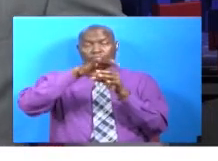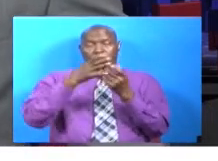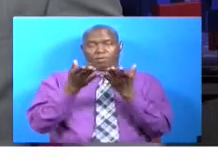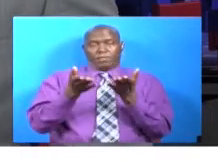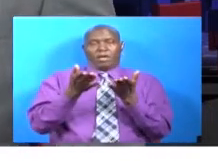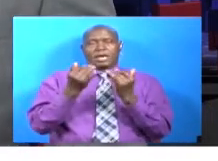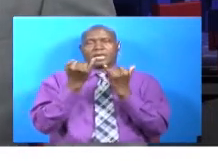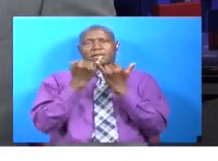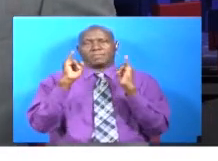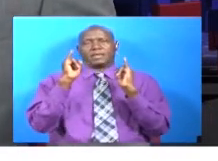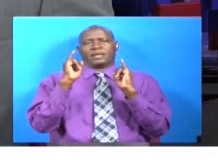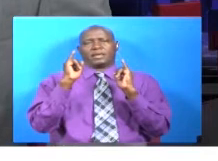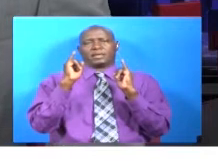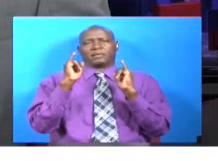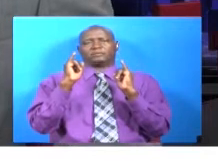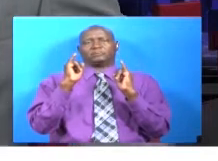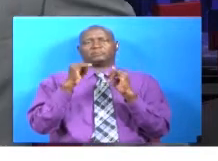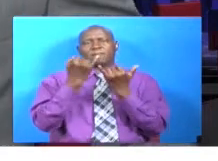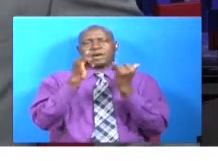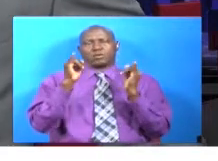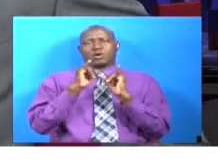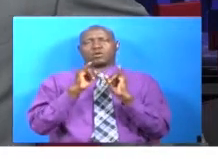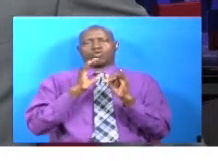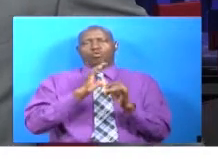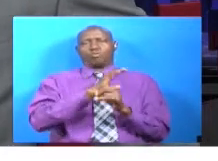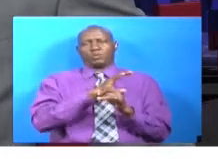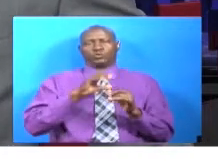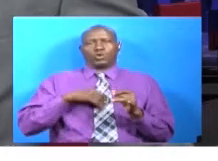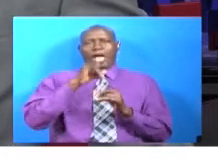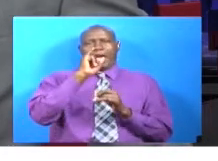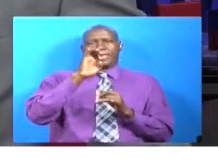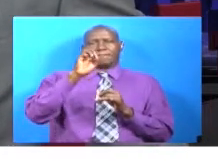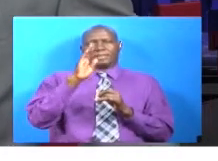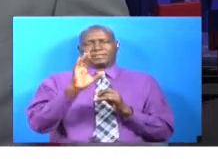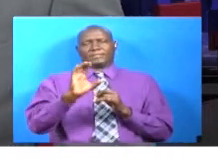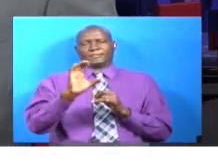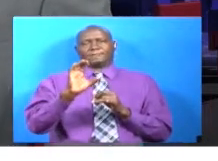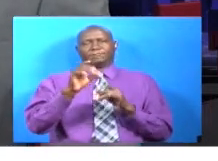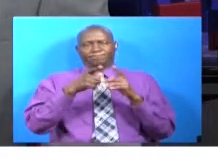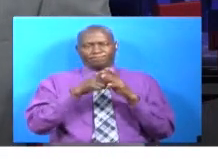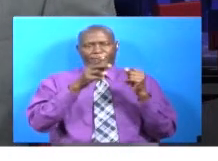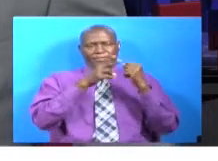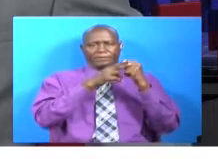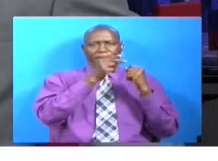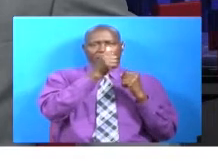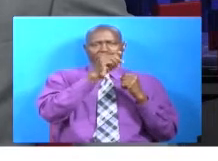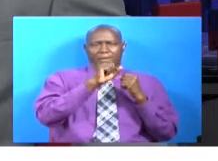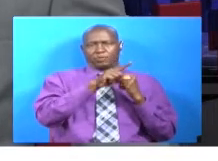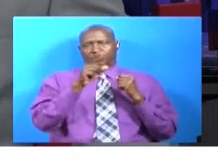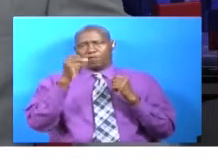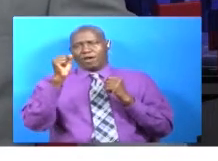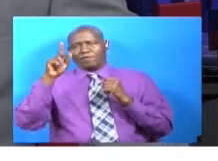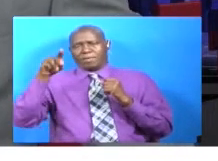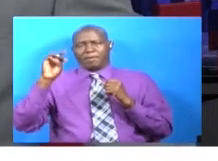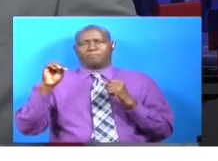conducted by the Independent Electoral and Boundaries Commission, IEBC, saw polling stations opened from 7 a.m. to 5 p.m. across